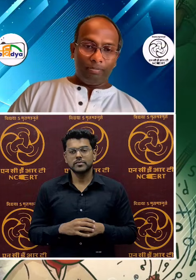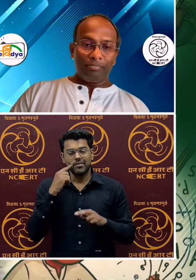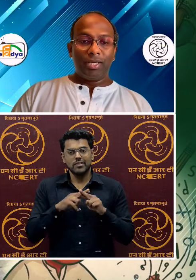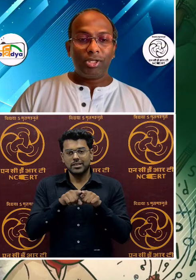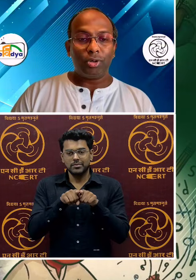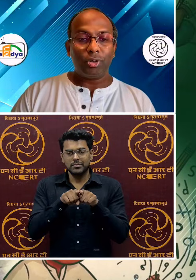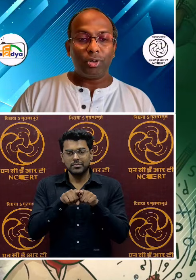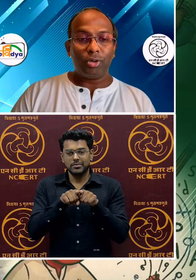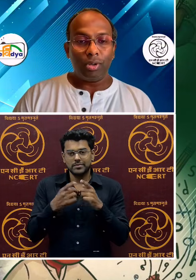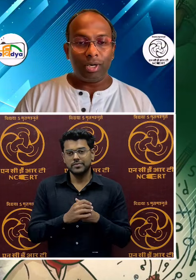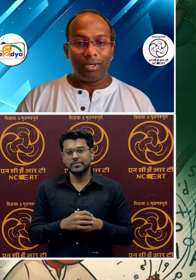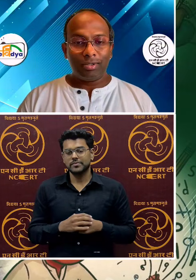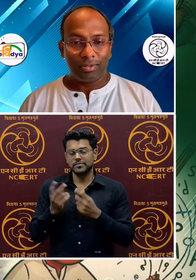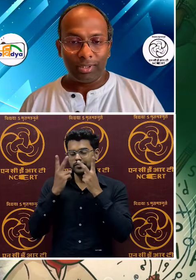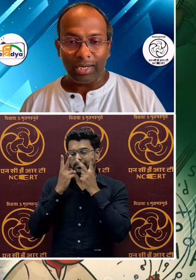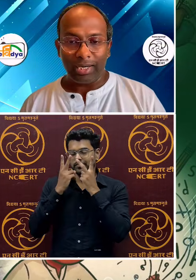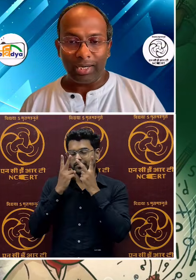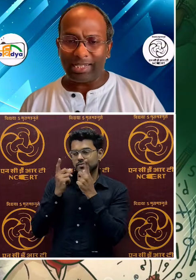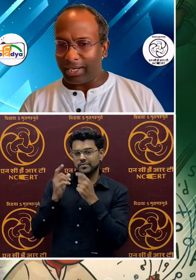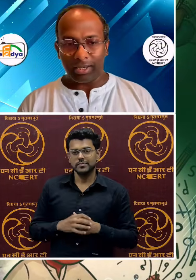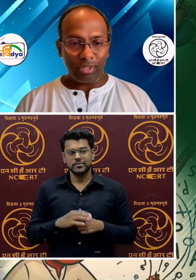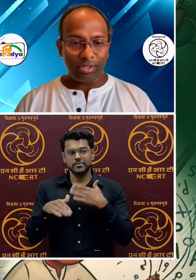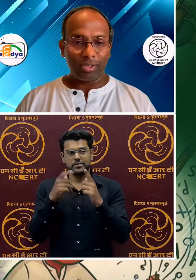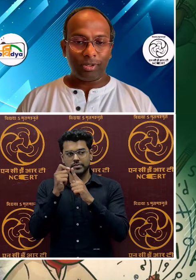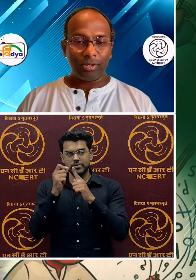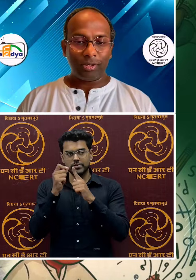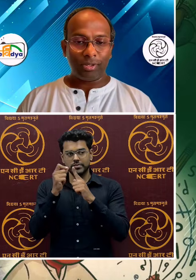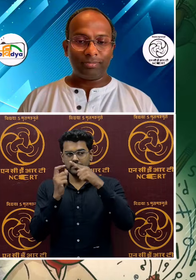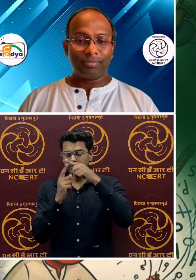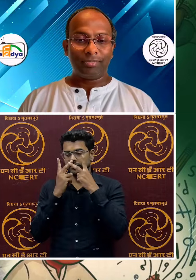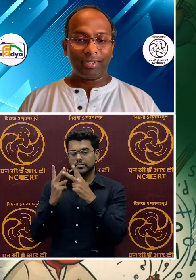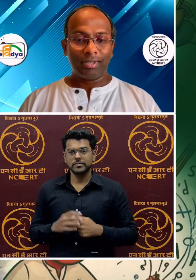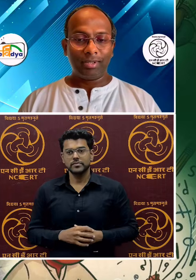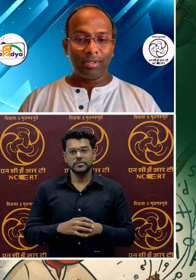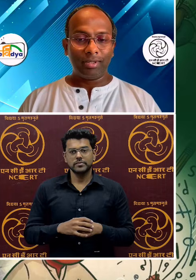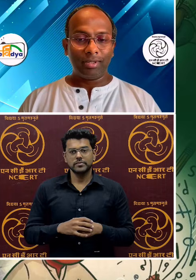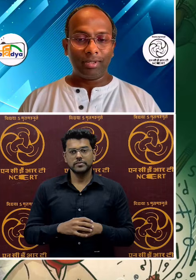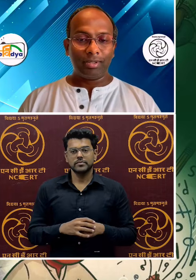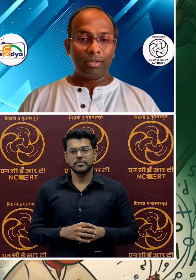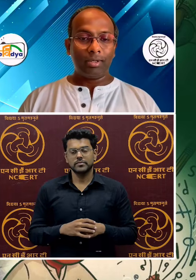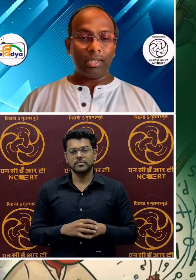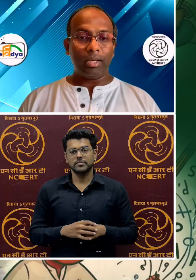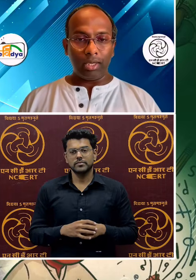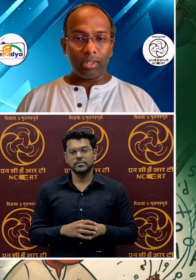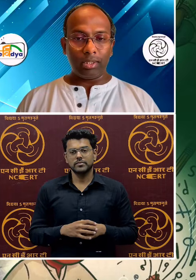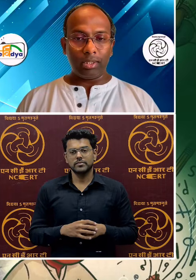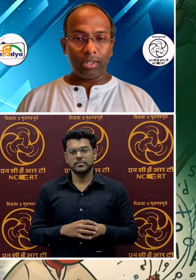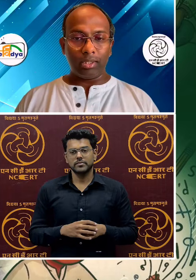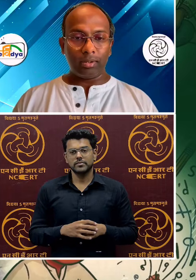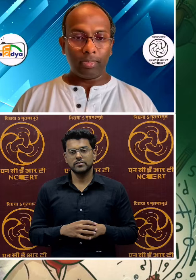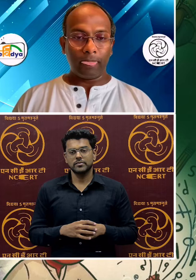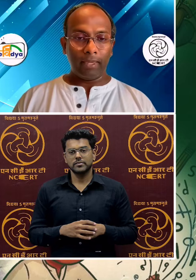take Ram, so the next slide I cover these things. You mean to say the learned